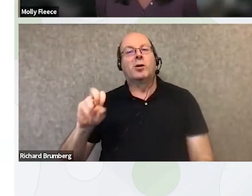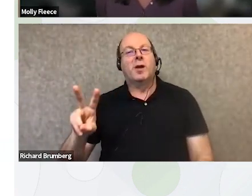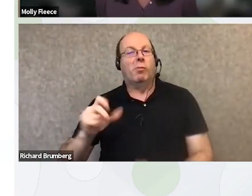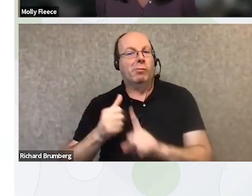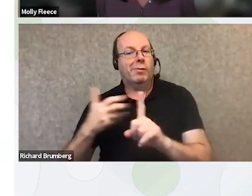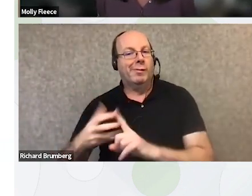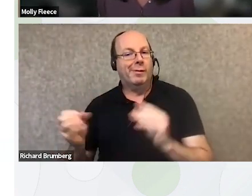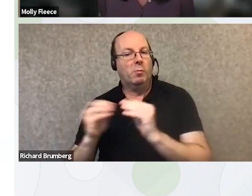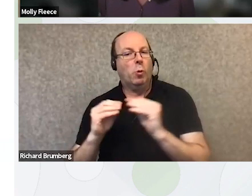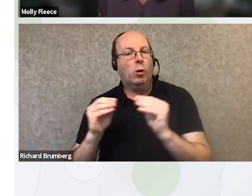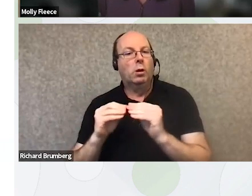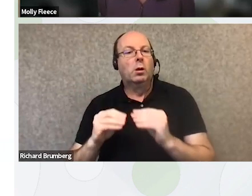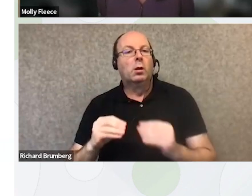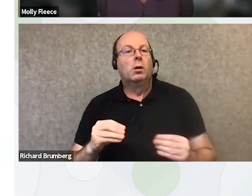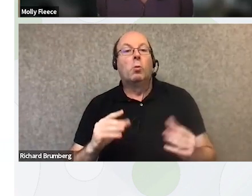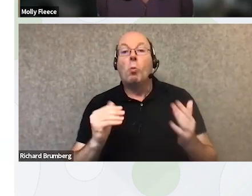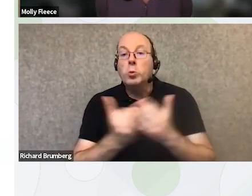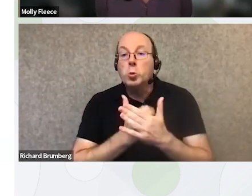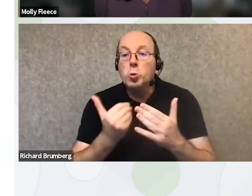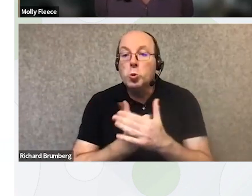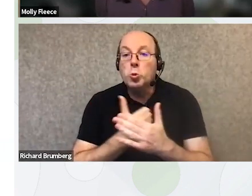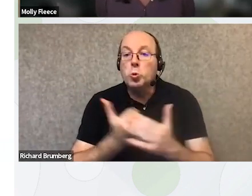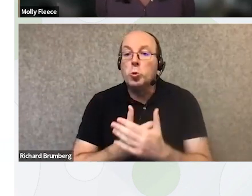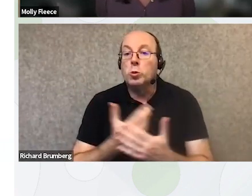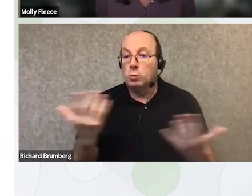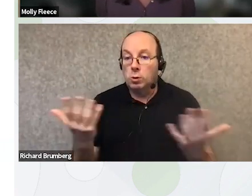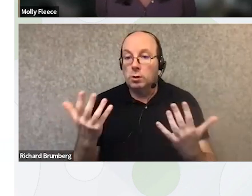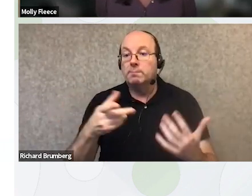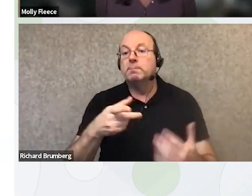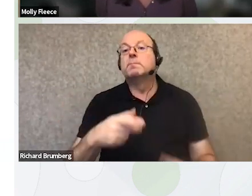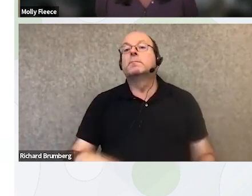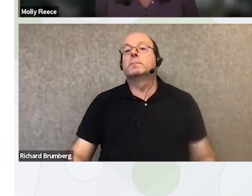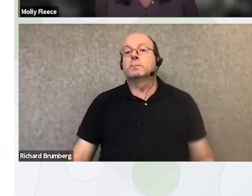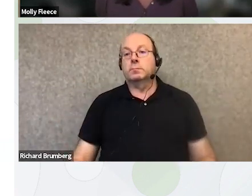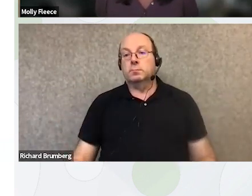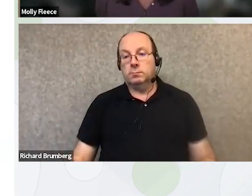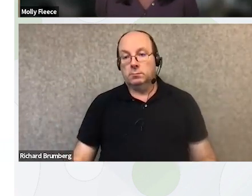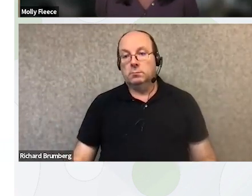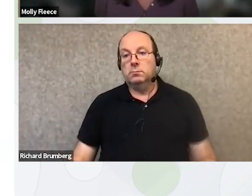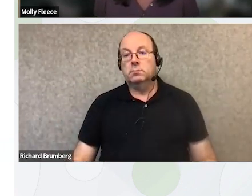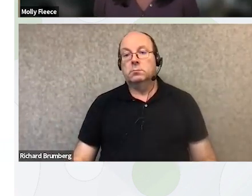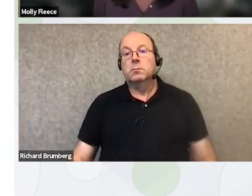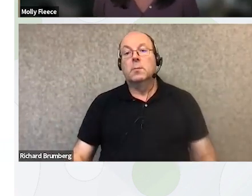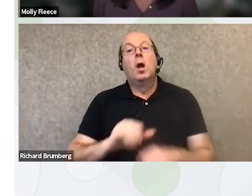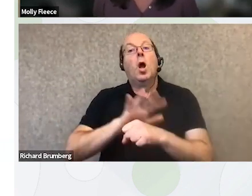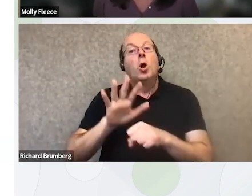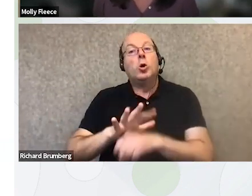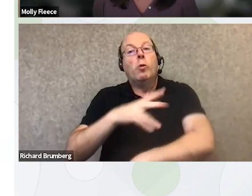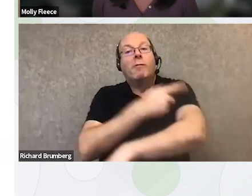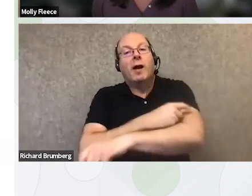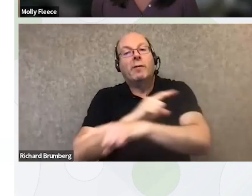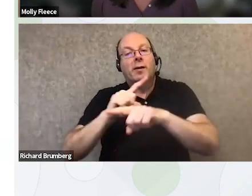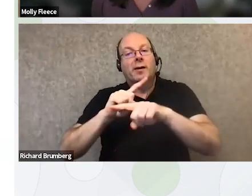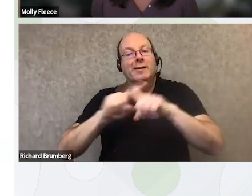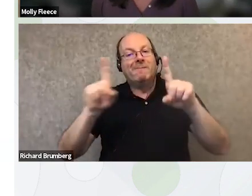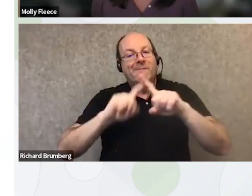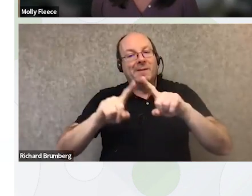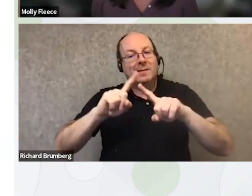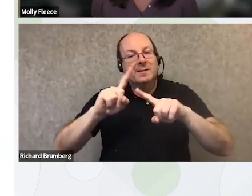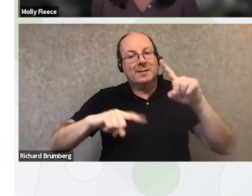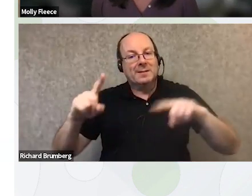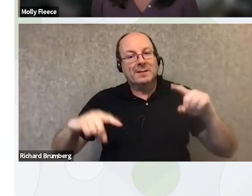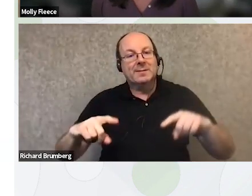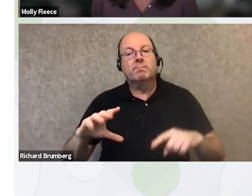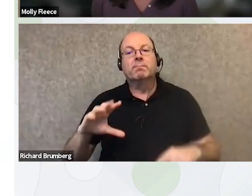in terms of what is new, we now have some differences with our COVID vaccinations, and we have a